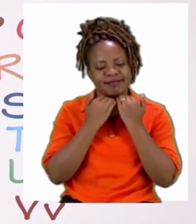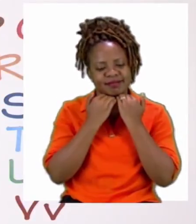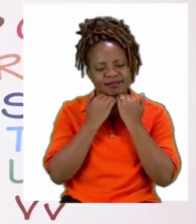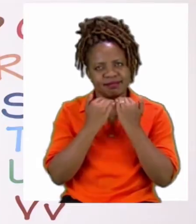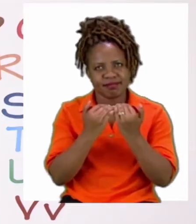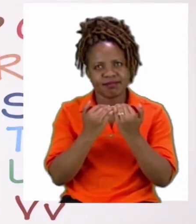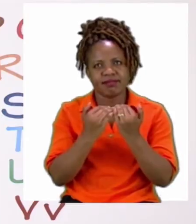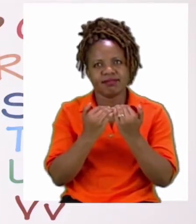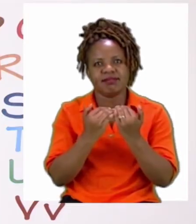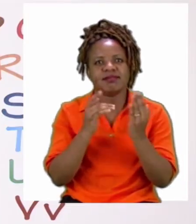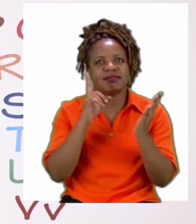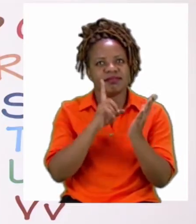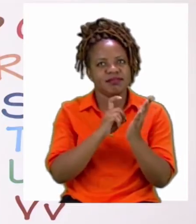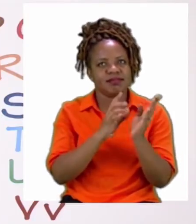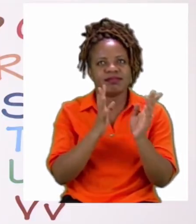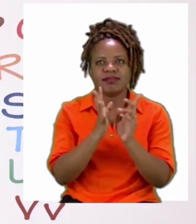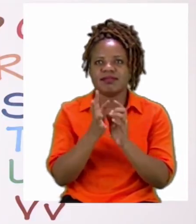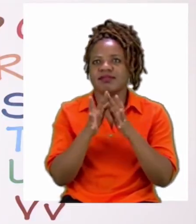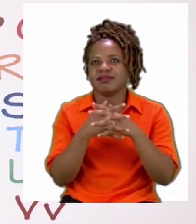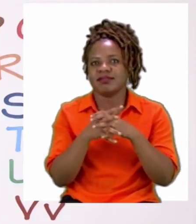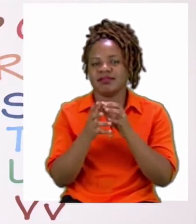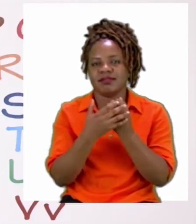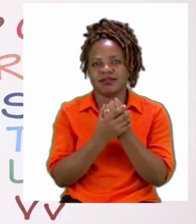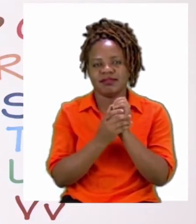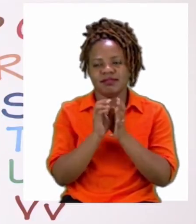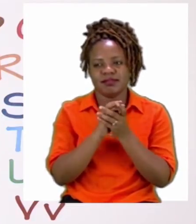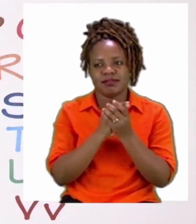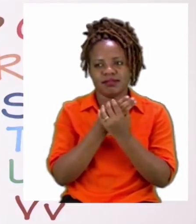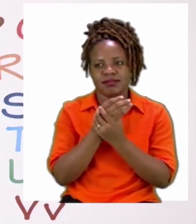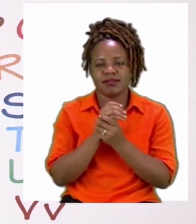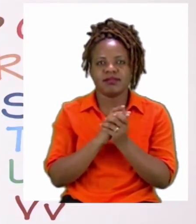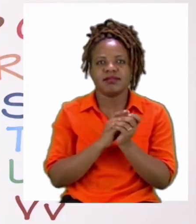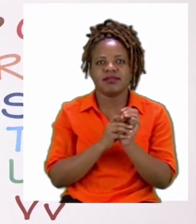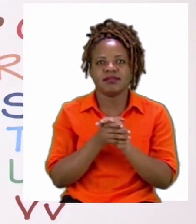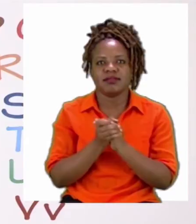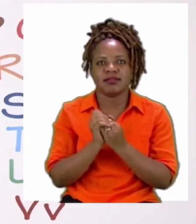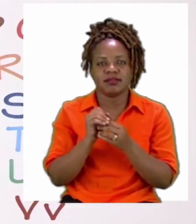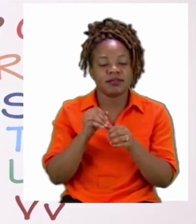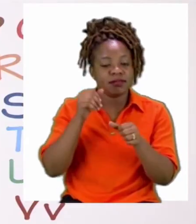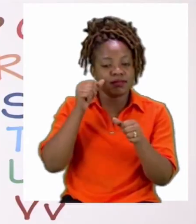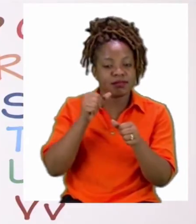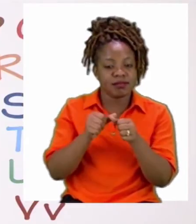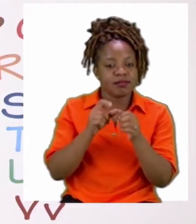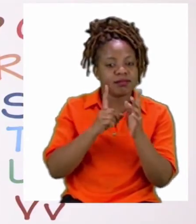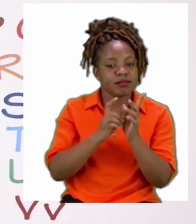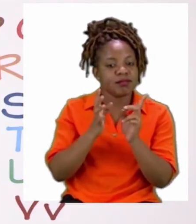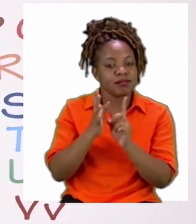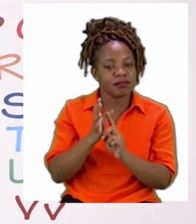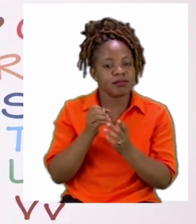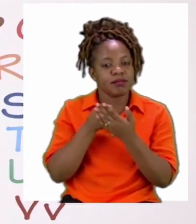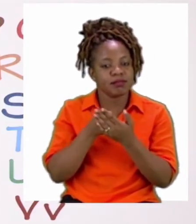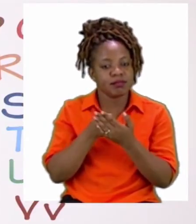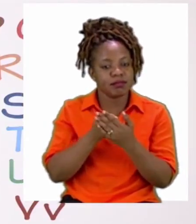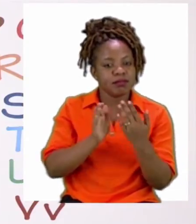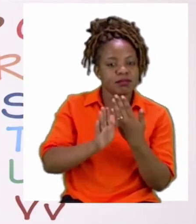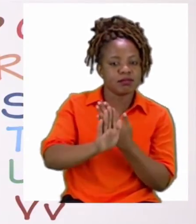us to sanitize. Remember, when we sanitize, we are trying to stay safe, not just for ourselves,